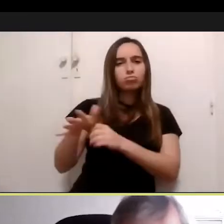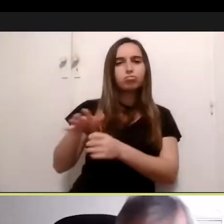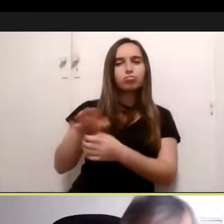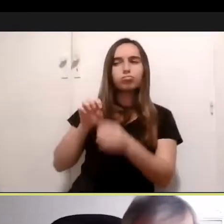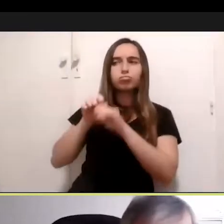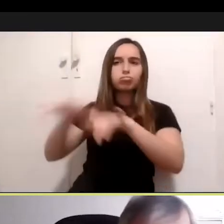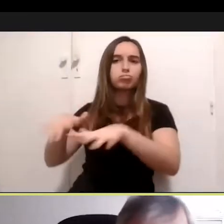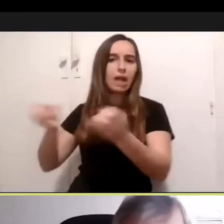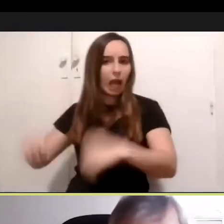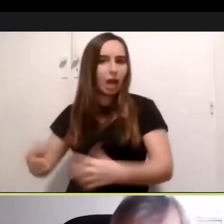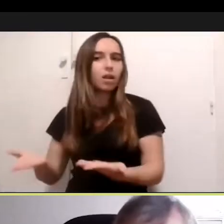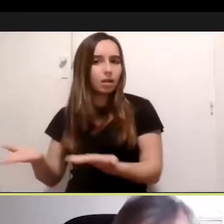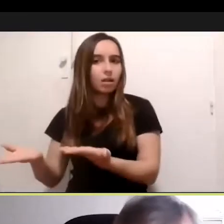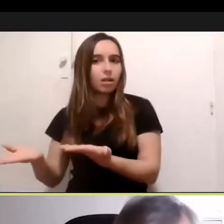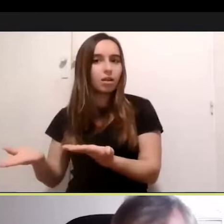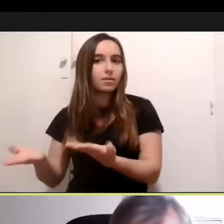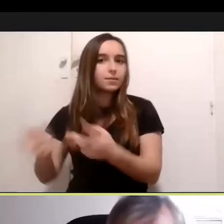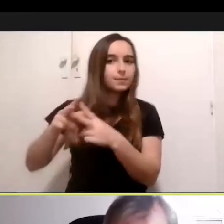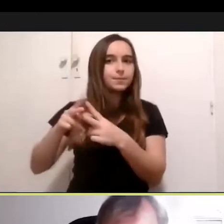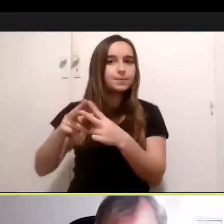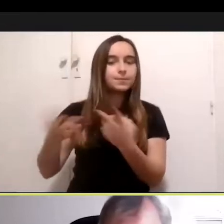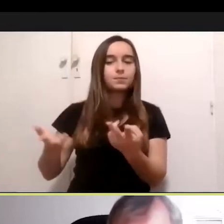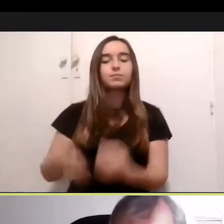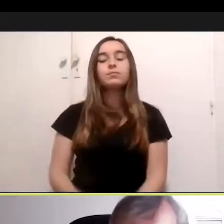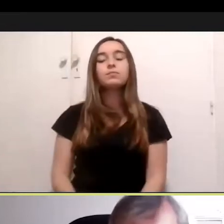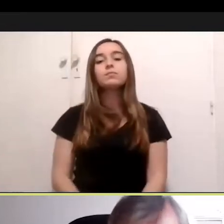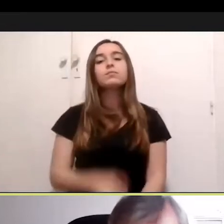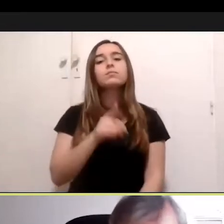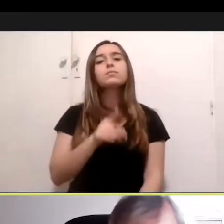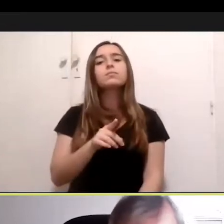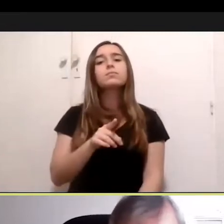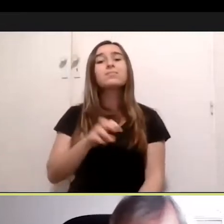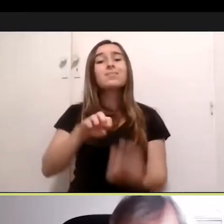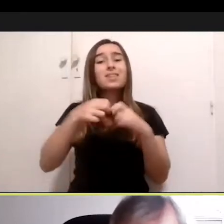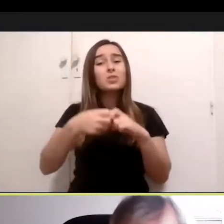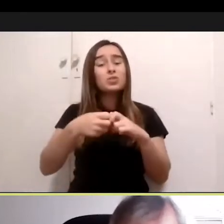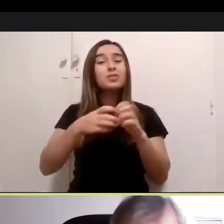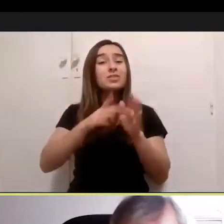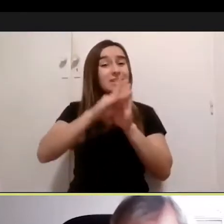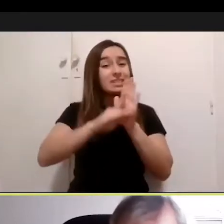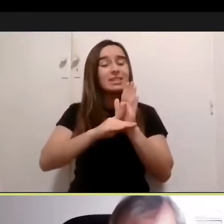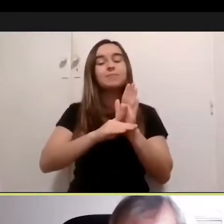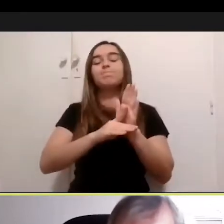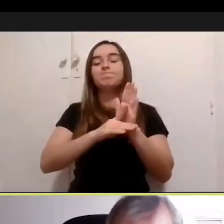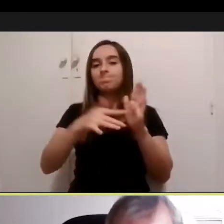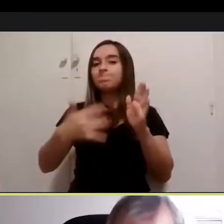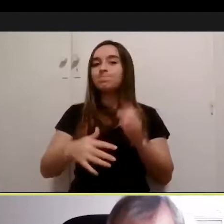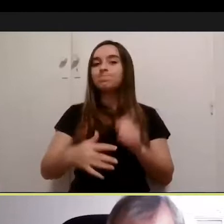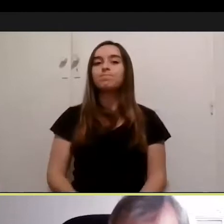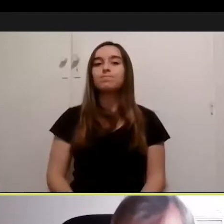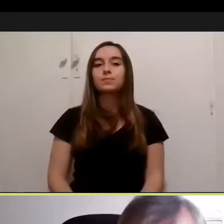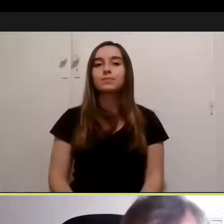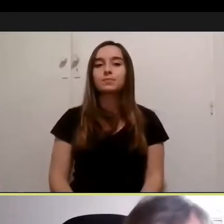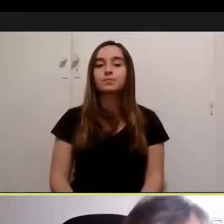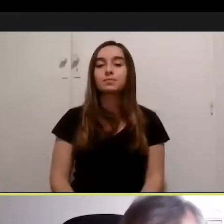as Jan mentioned, there's the really interesting issue of data. So we live in a more